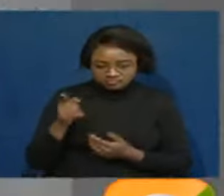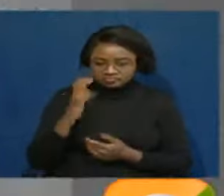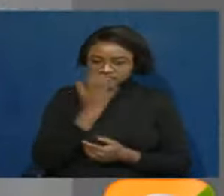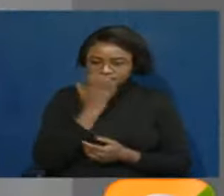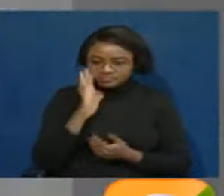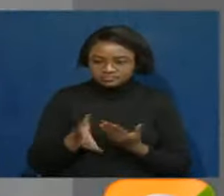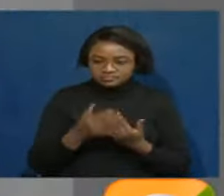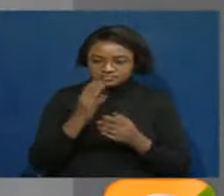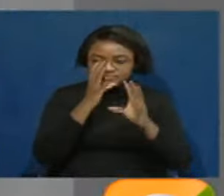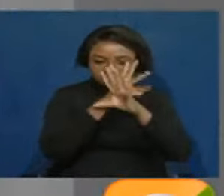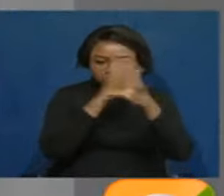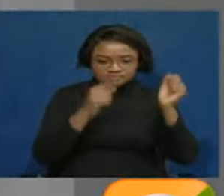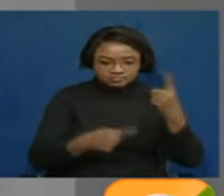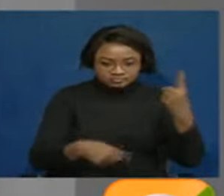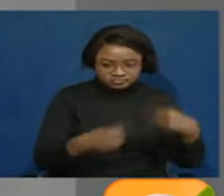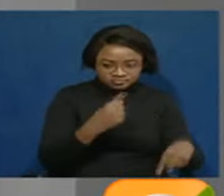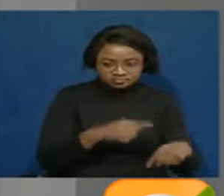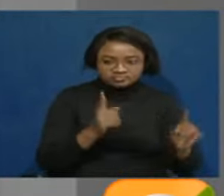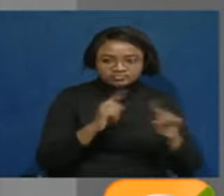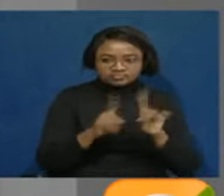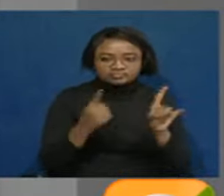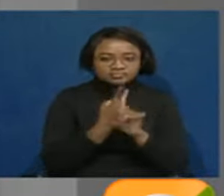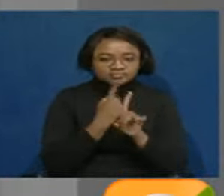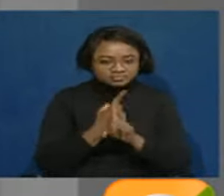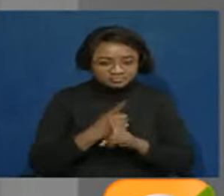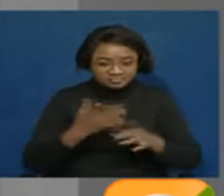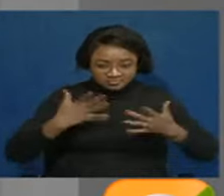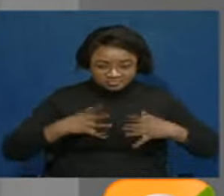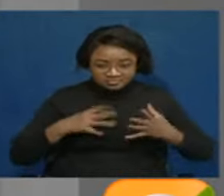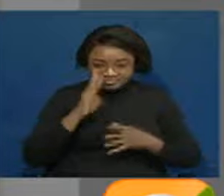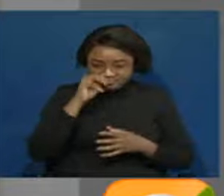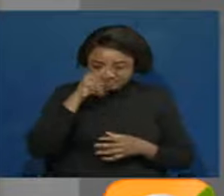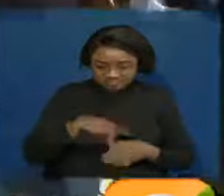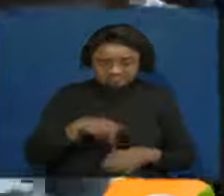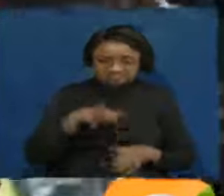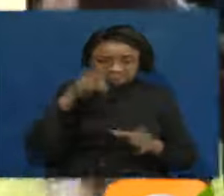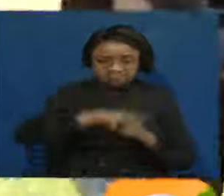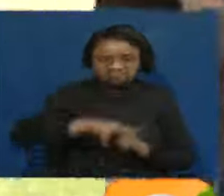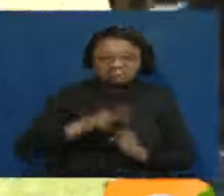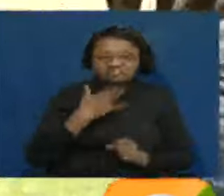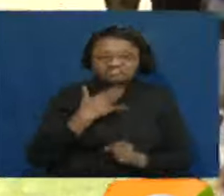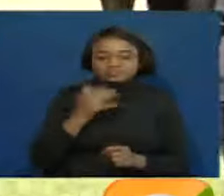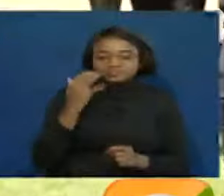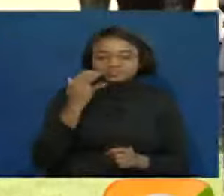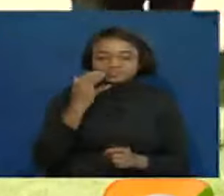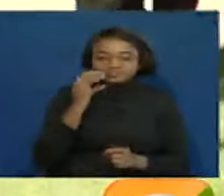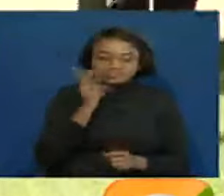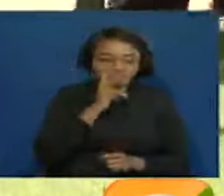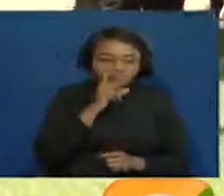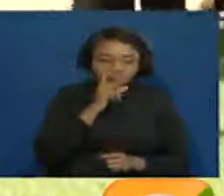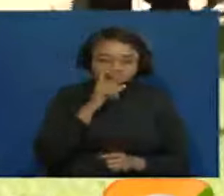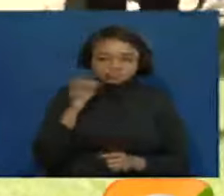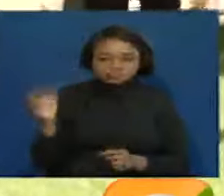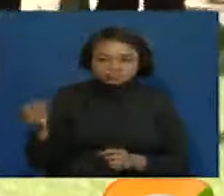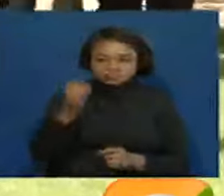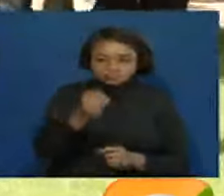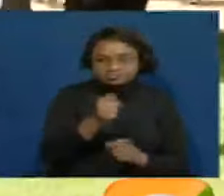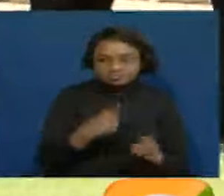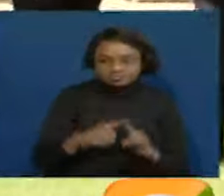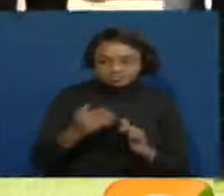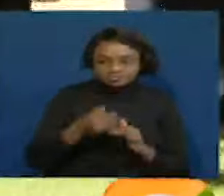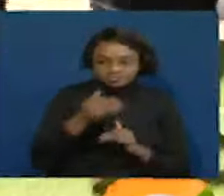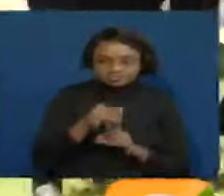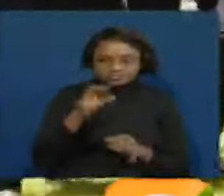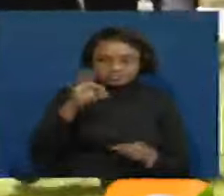This against the desire of lawmakers who chose the professor of law instead. And a long night of vote after vote at the